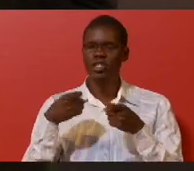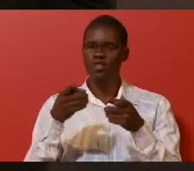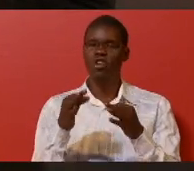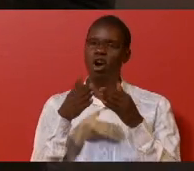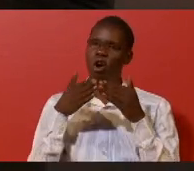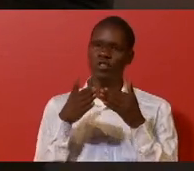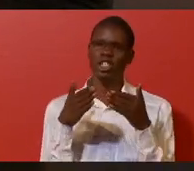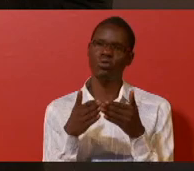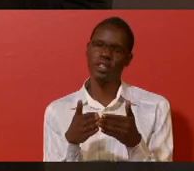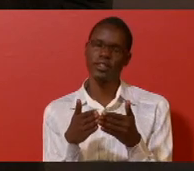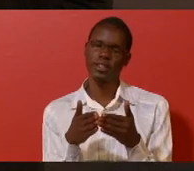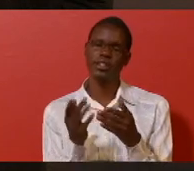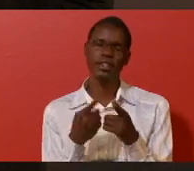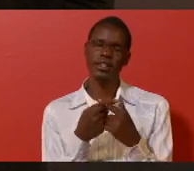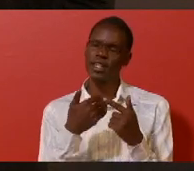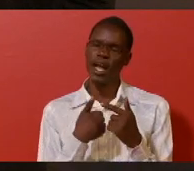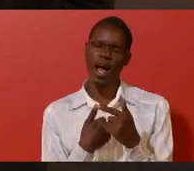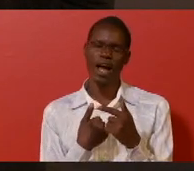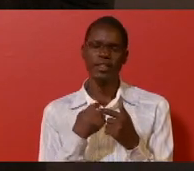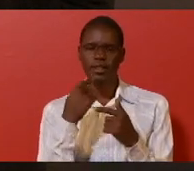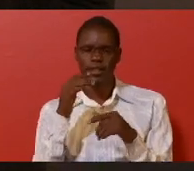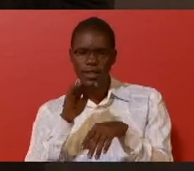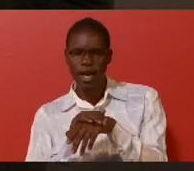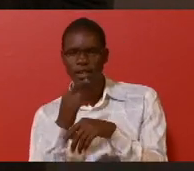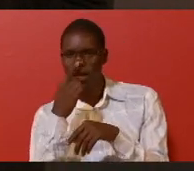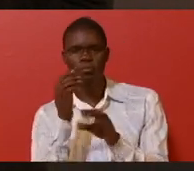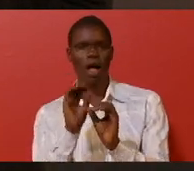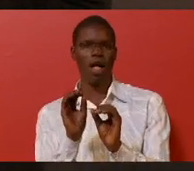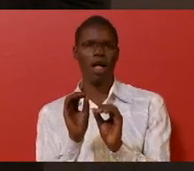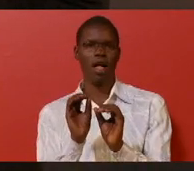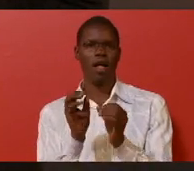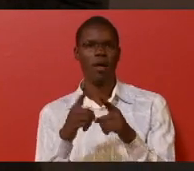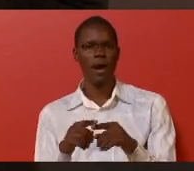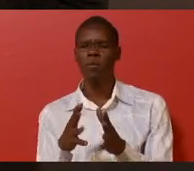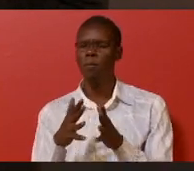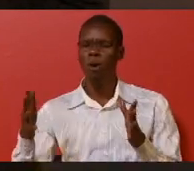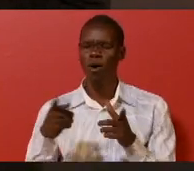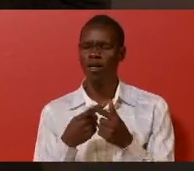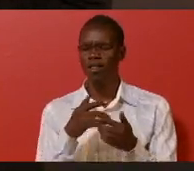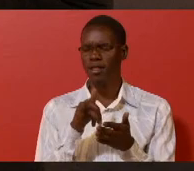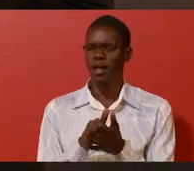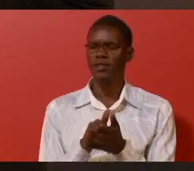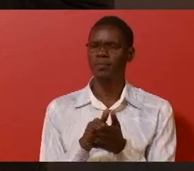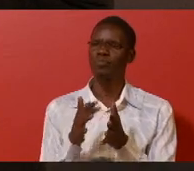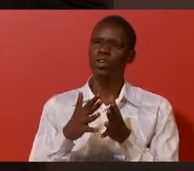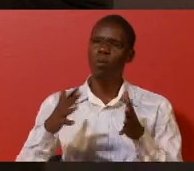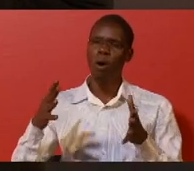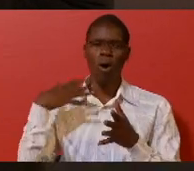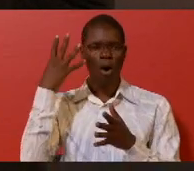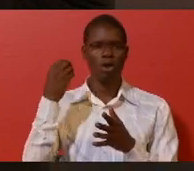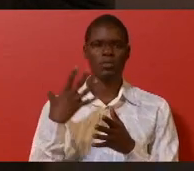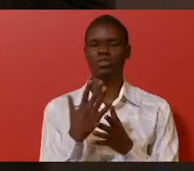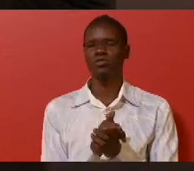of sexuality. He didn't have to just touch her nose. Ah, it was much more than that. So much more beautiful than